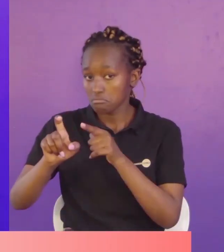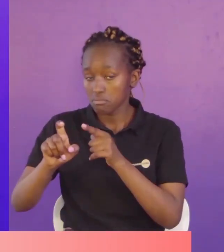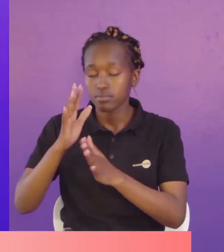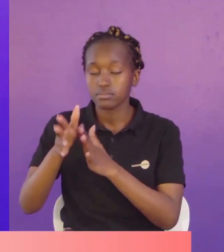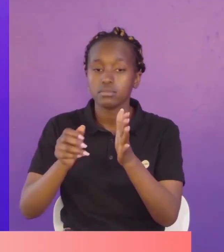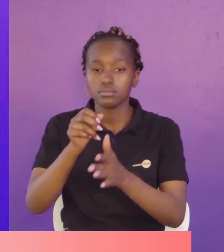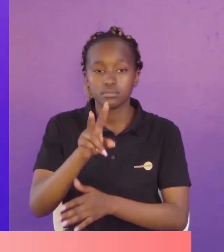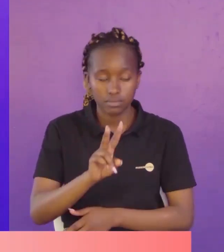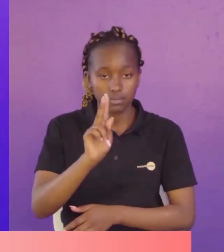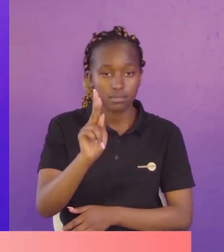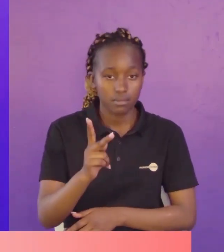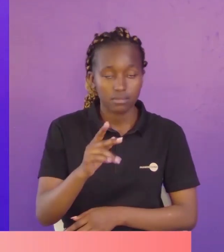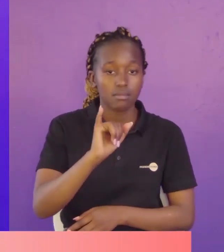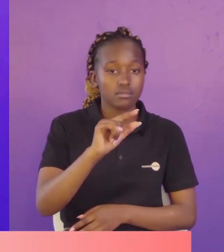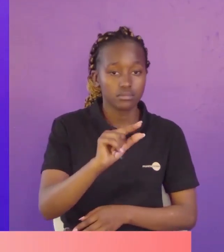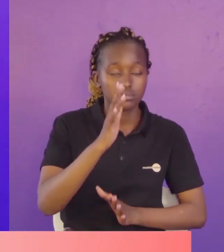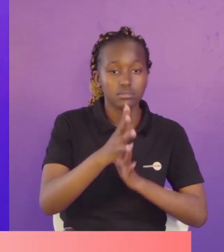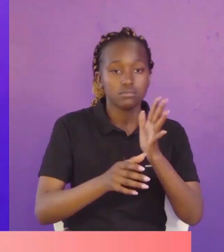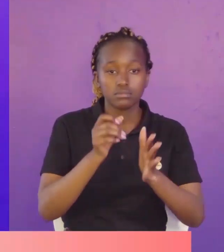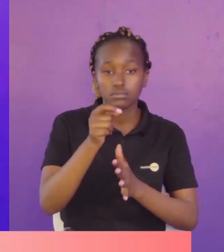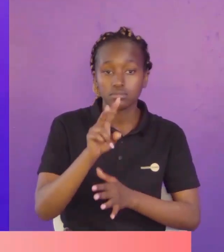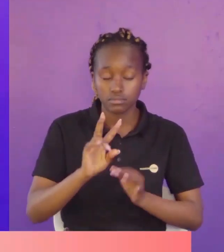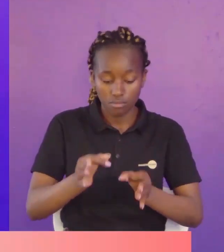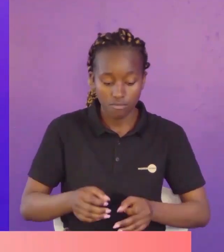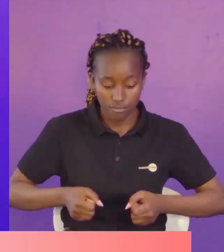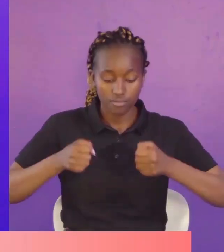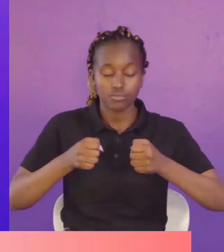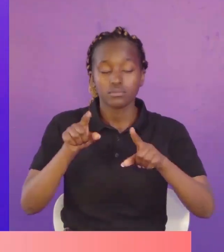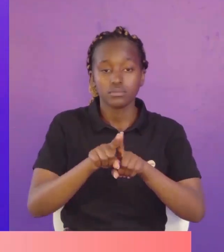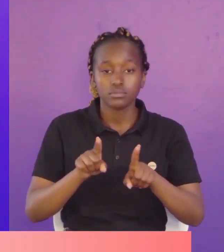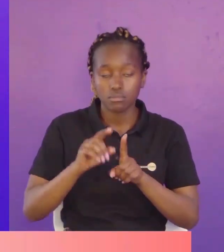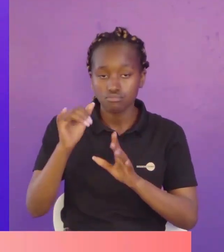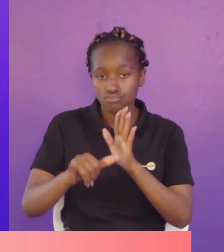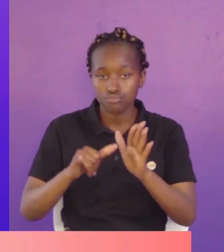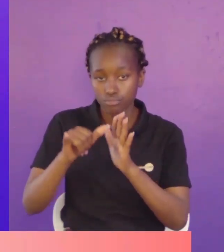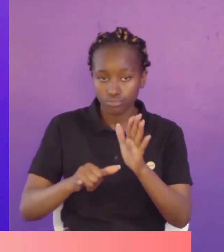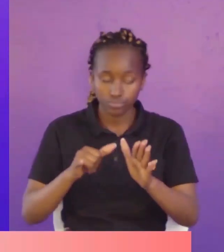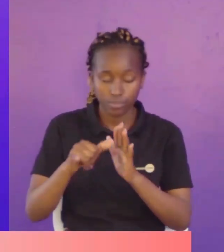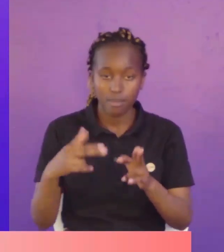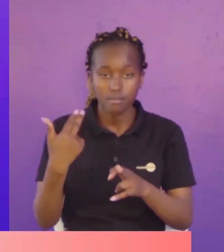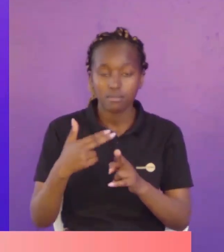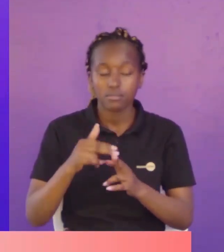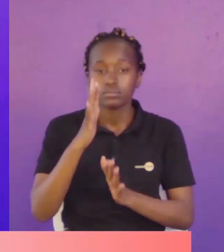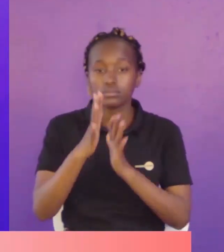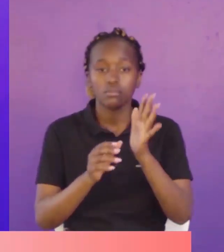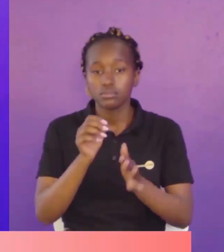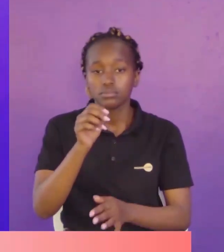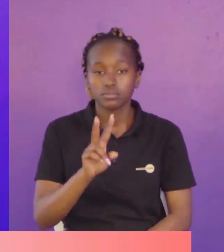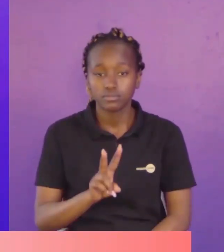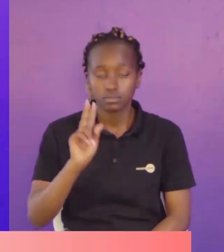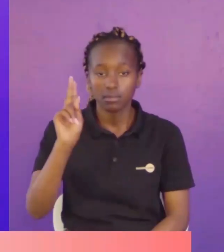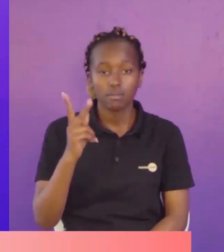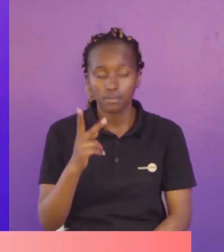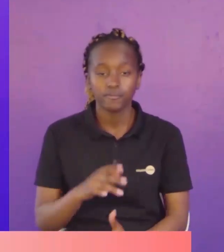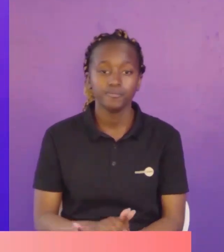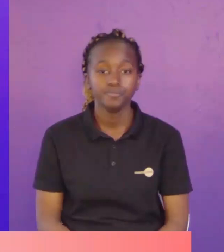Kenya. Instagram, Science TV Official. We are also on YouTube and TikTok as Science TV